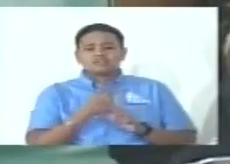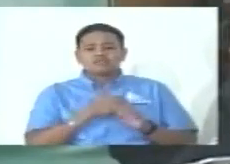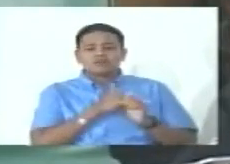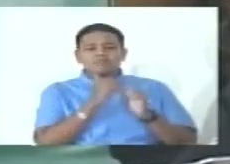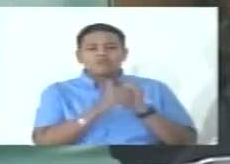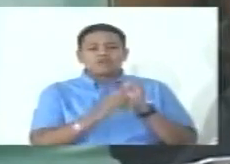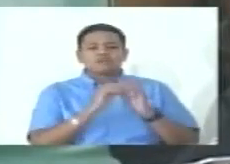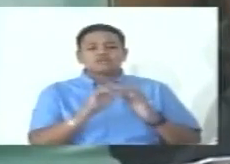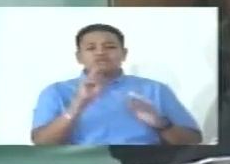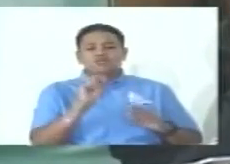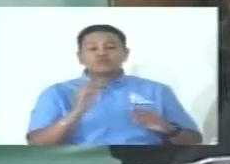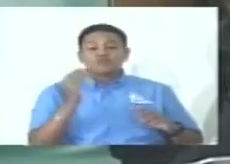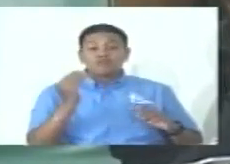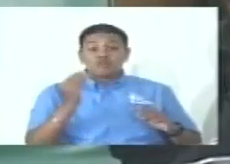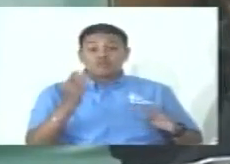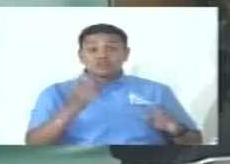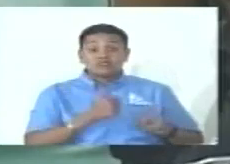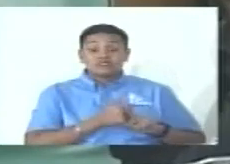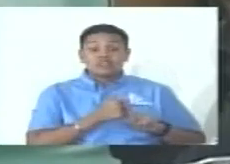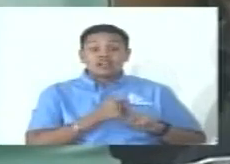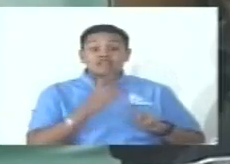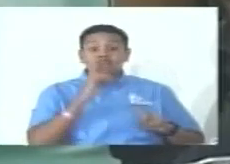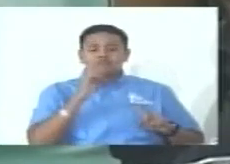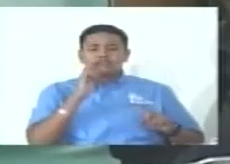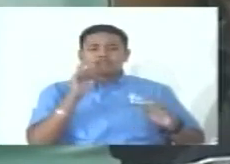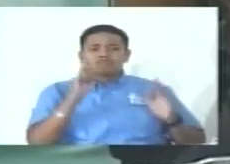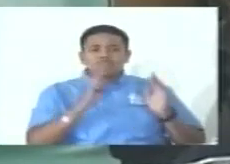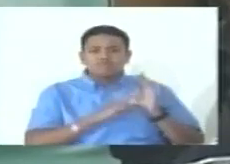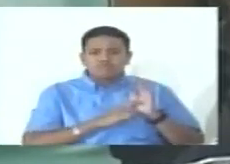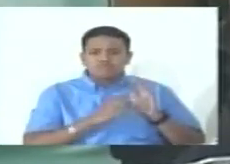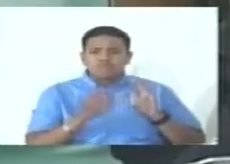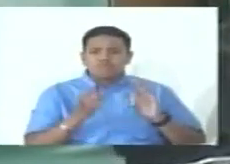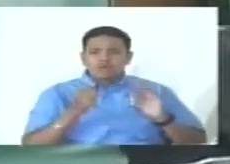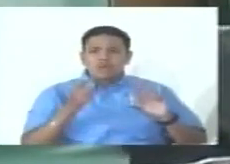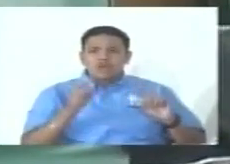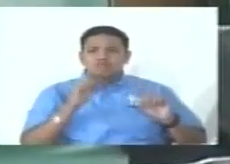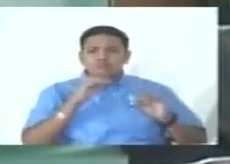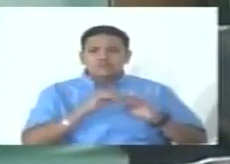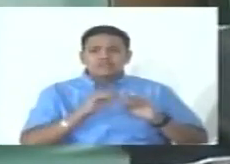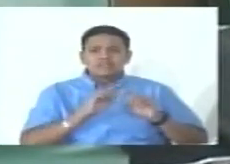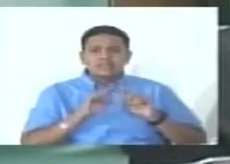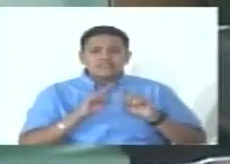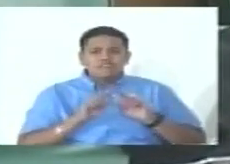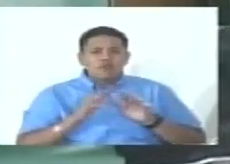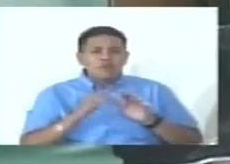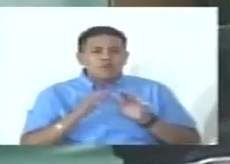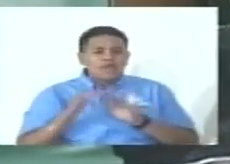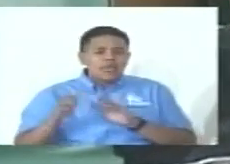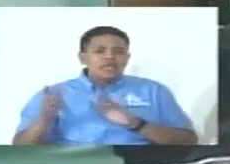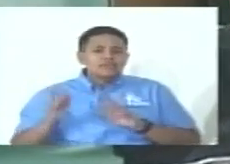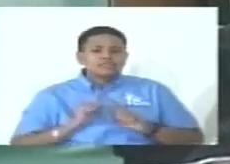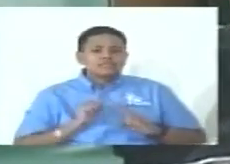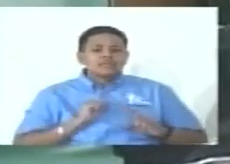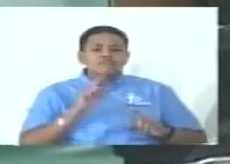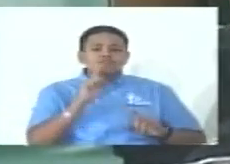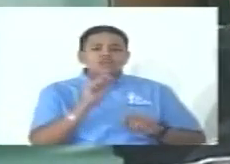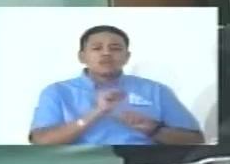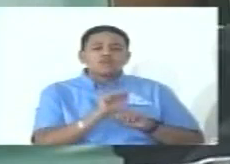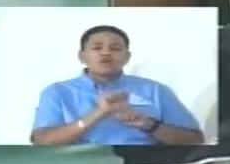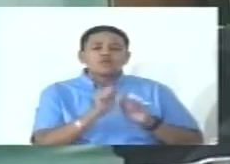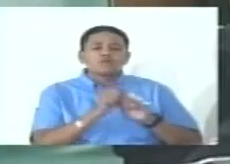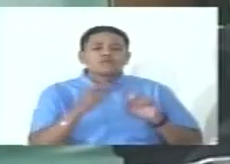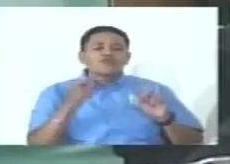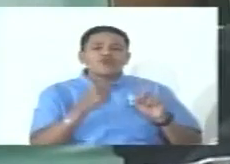in 2014 be realized, and in different ways I was working with